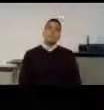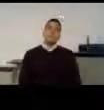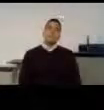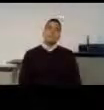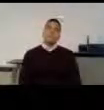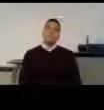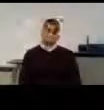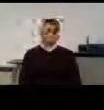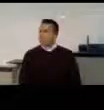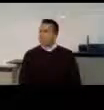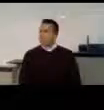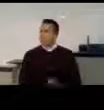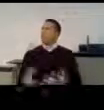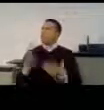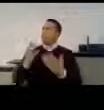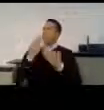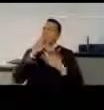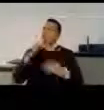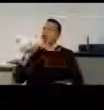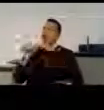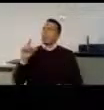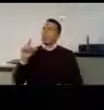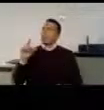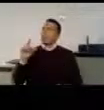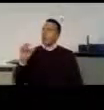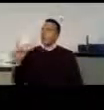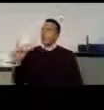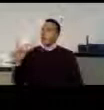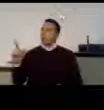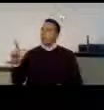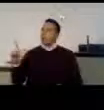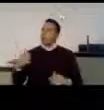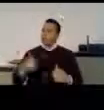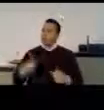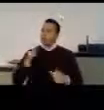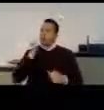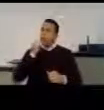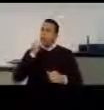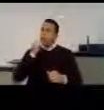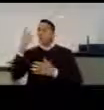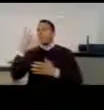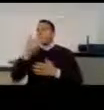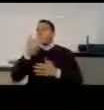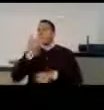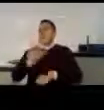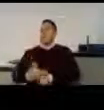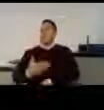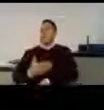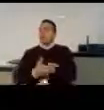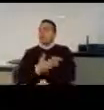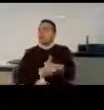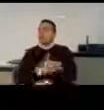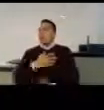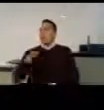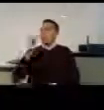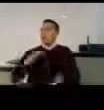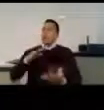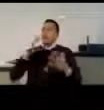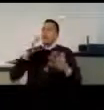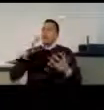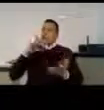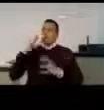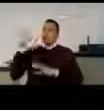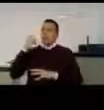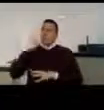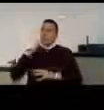Thank you, Nell. Thank you for working so hard every day to make the future a brighter and safer place and less chaotic for our children with